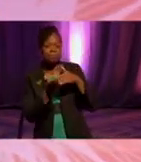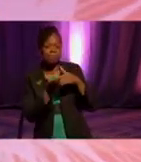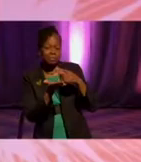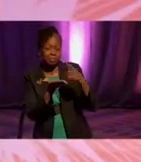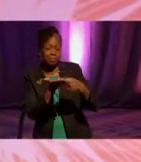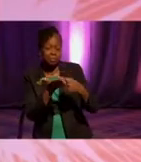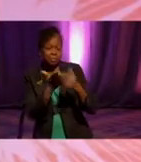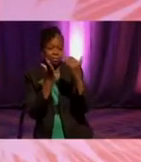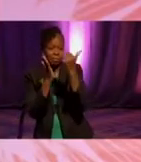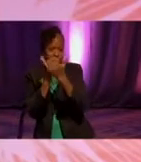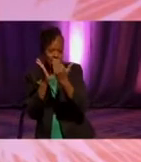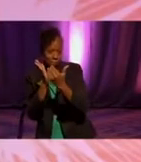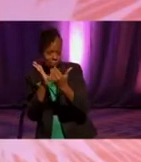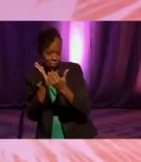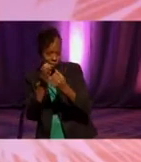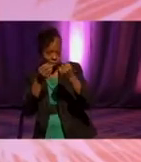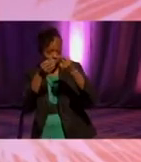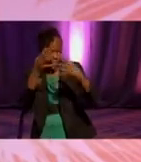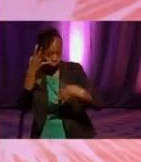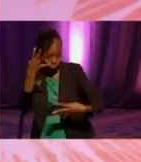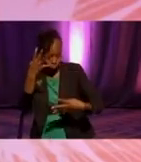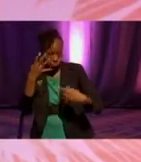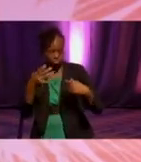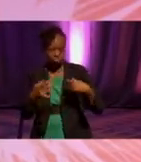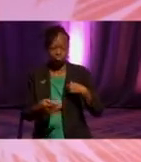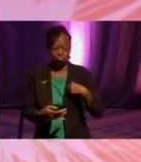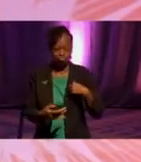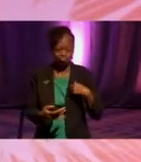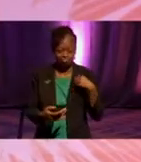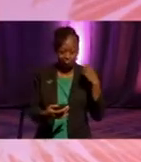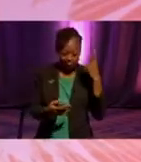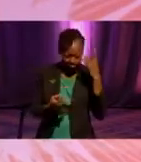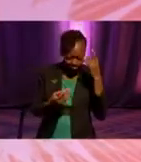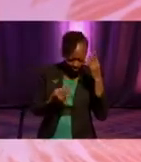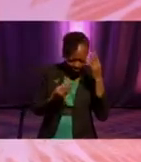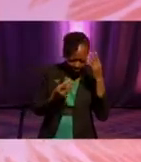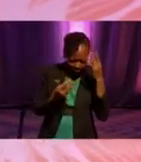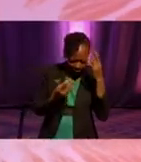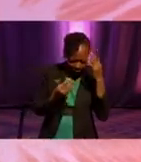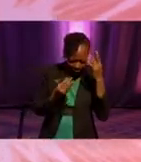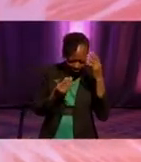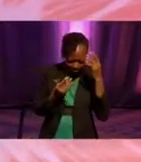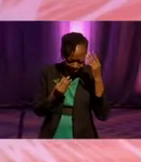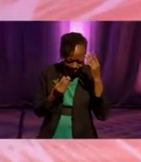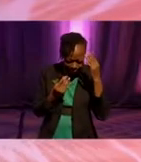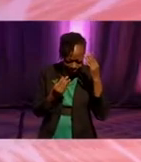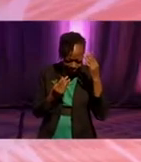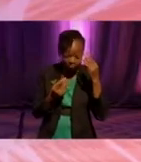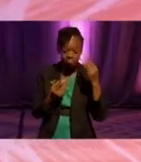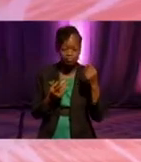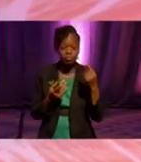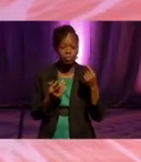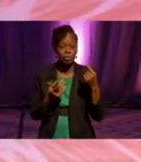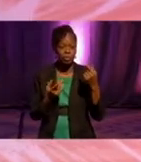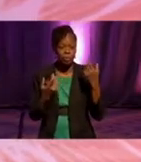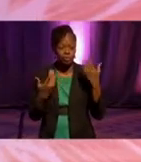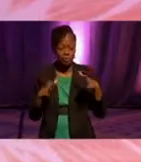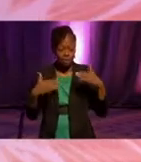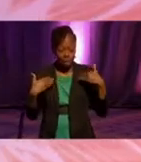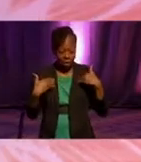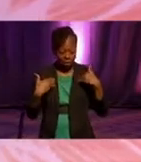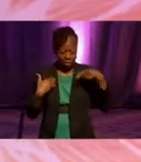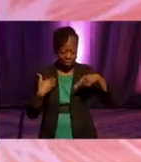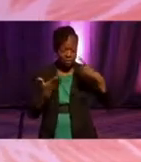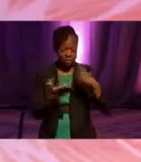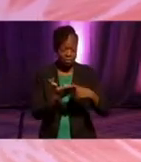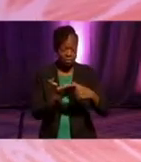that long list, I was kind of ticking off in my head since we've been having this discussion,